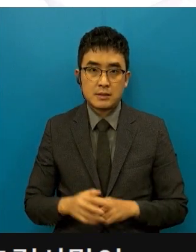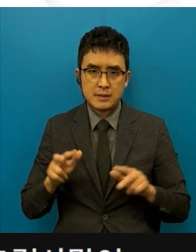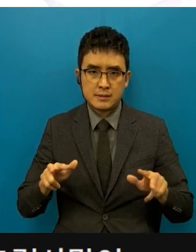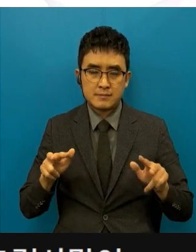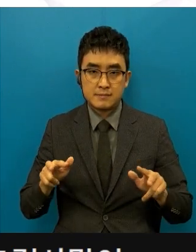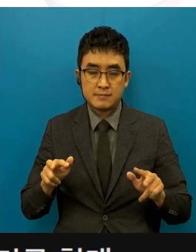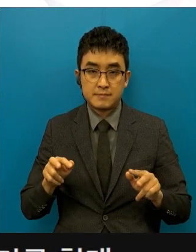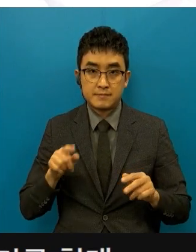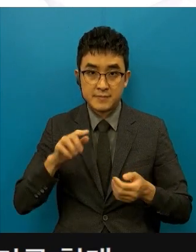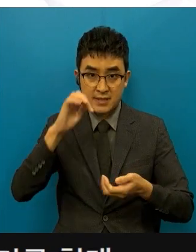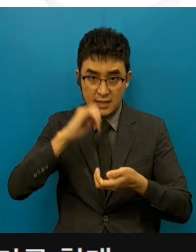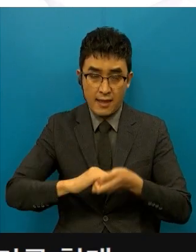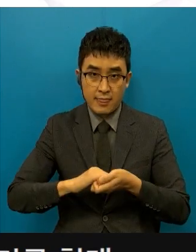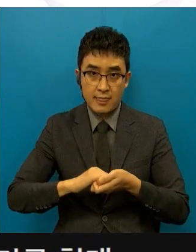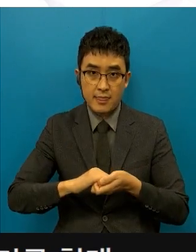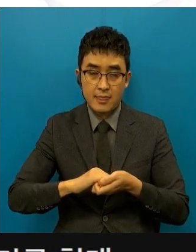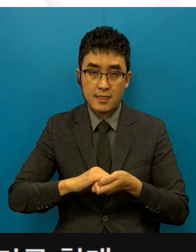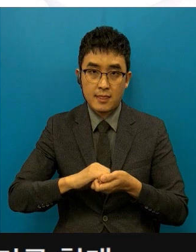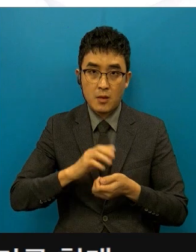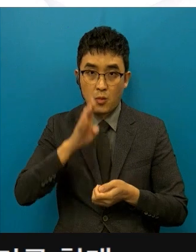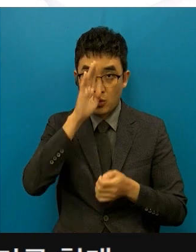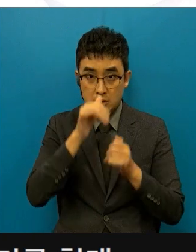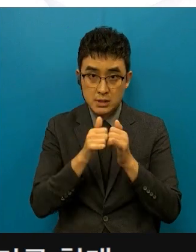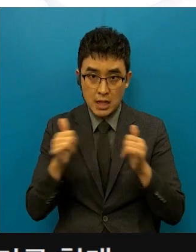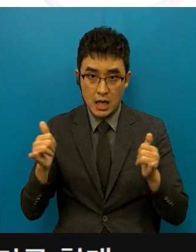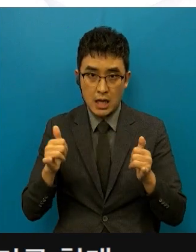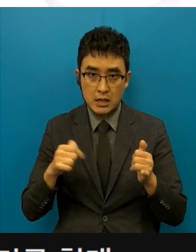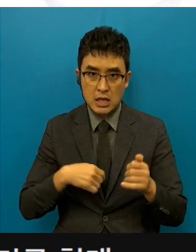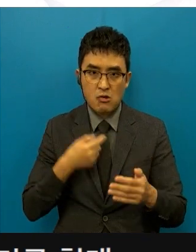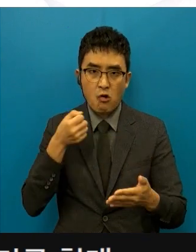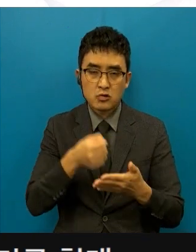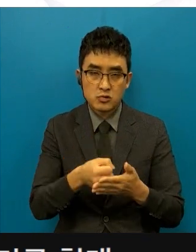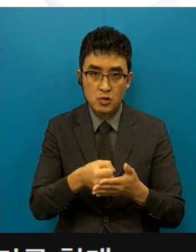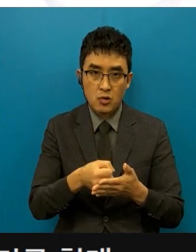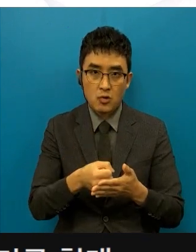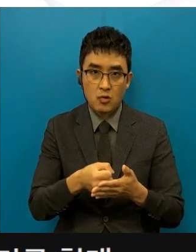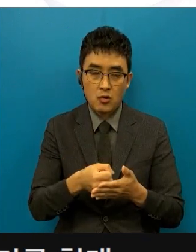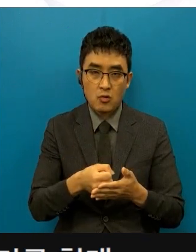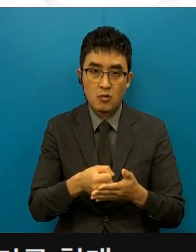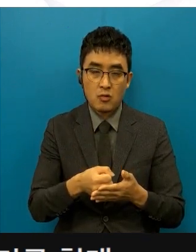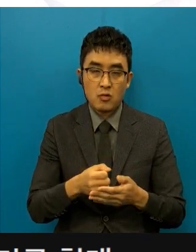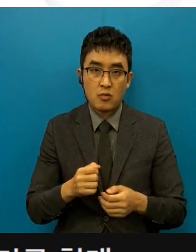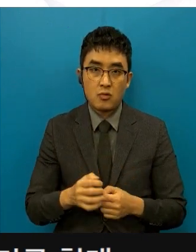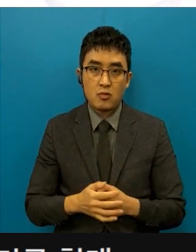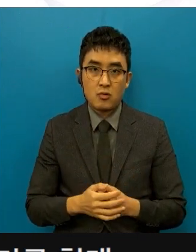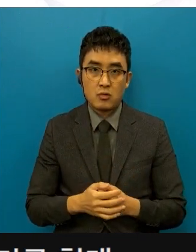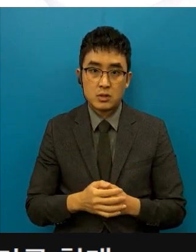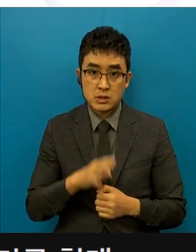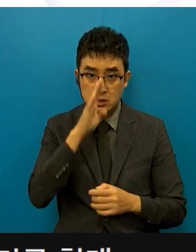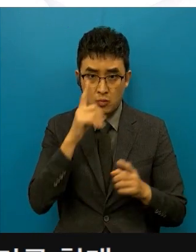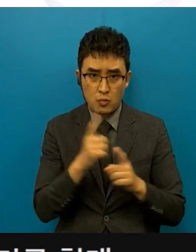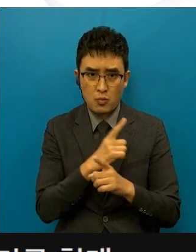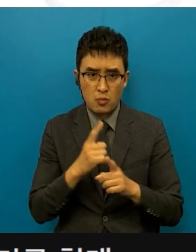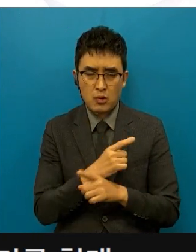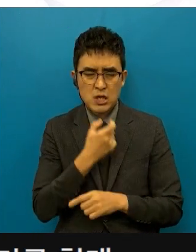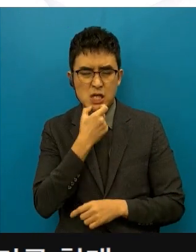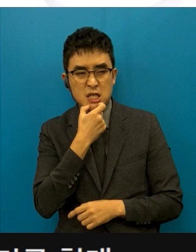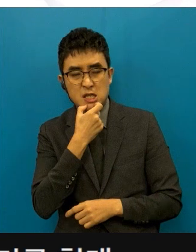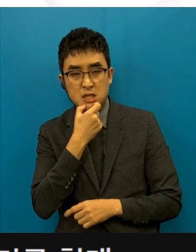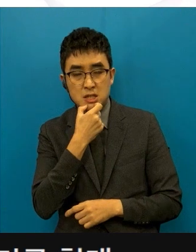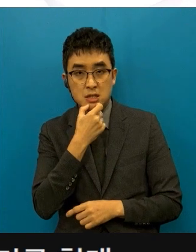any unwanted medical care to the terminal stage rather than the dying